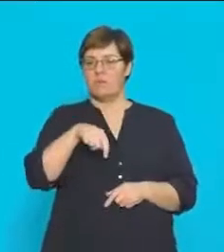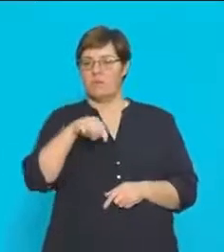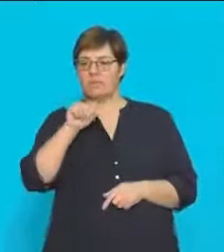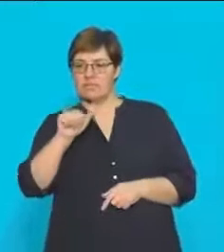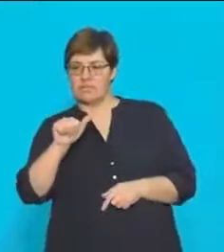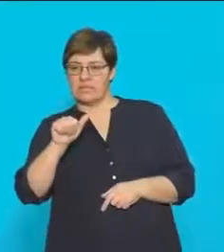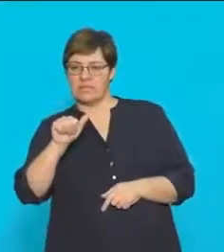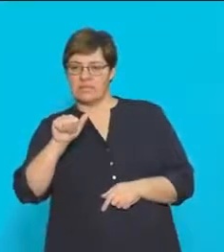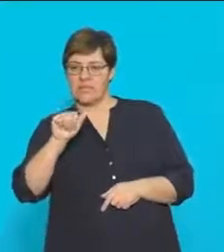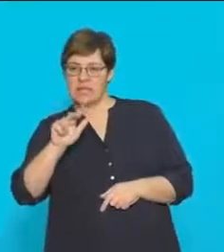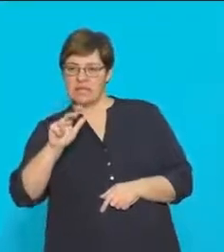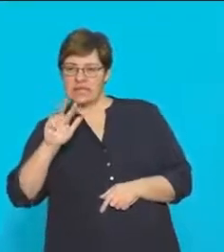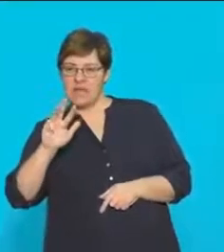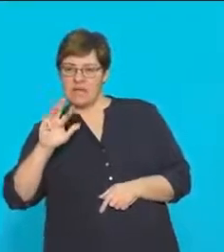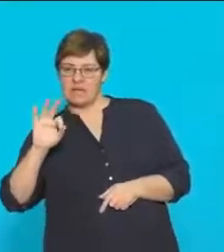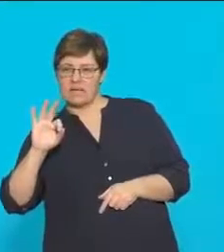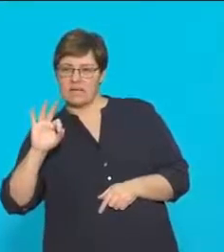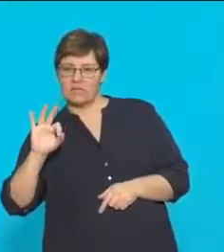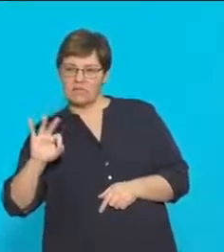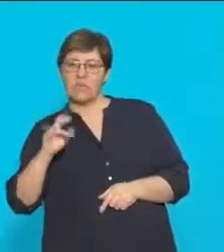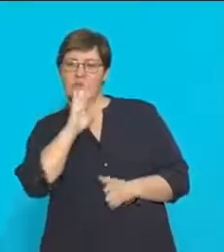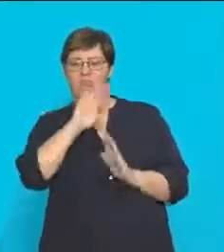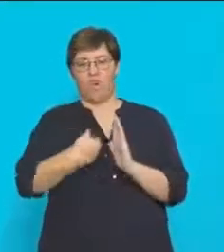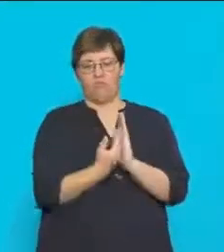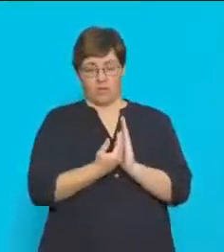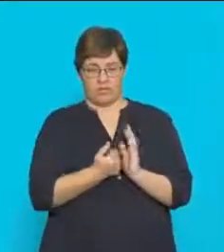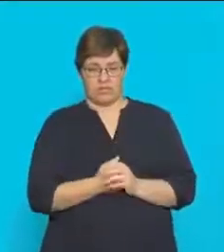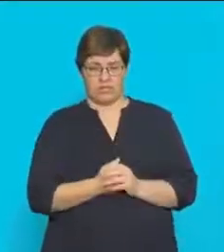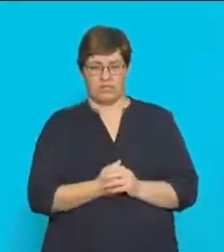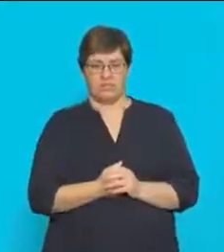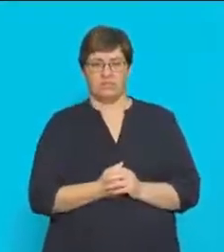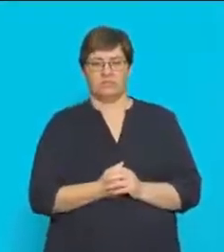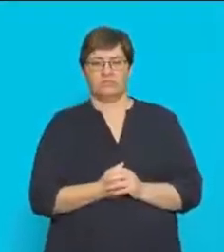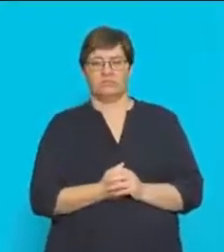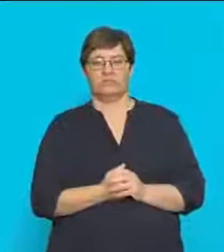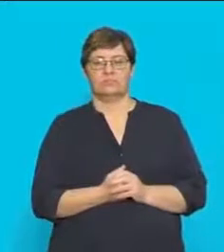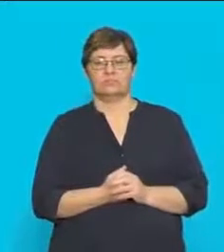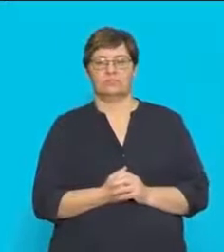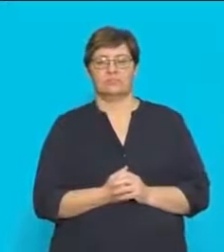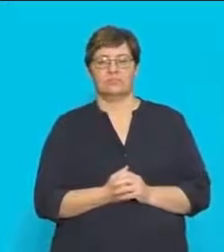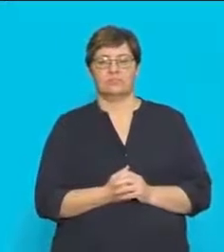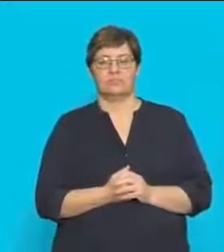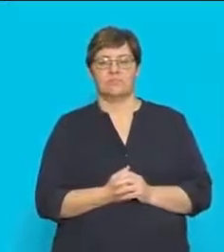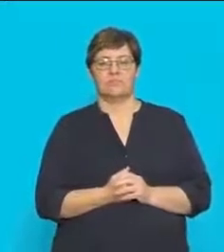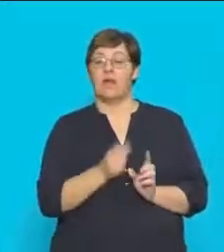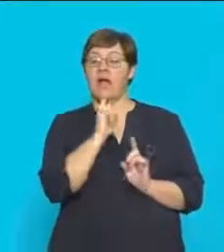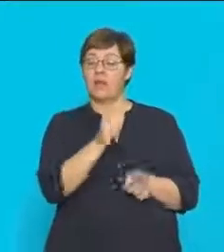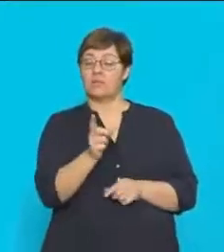15,6893, we're going to have to round that off. Okay, so our rounded answer,